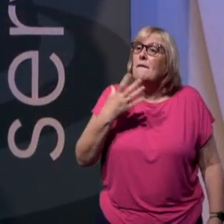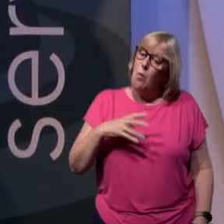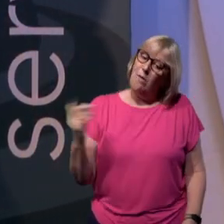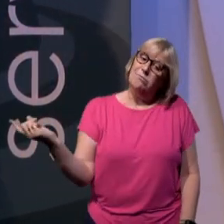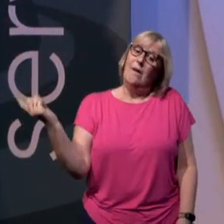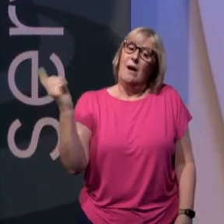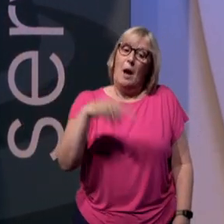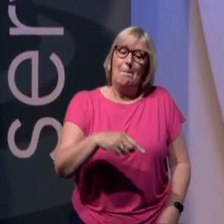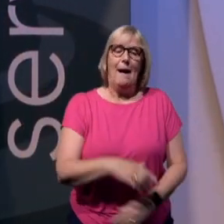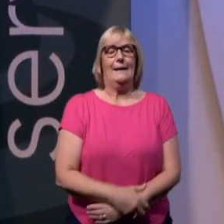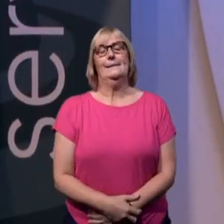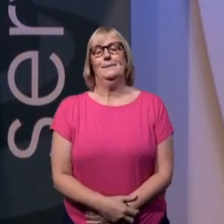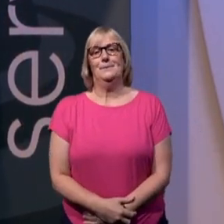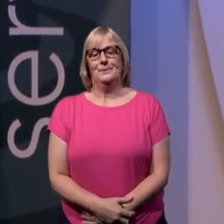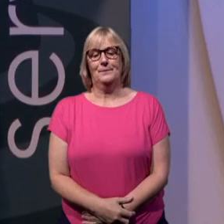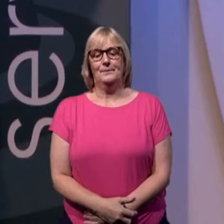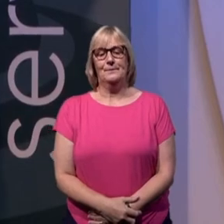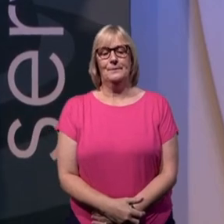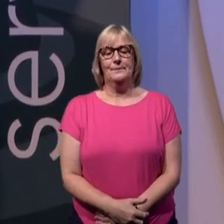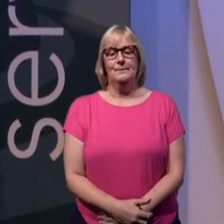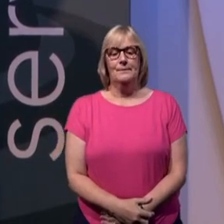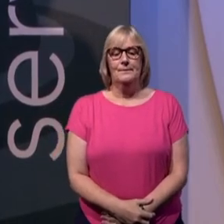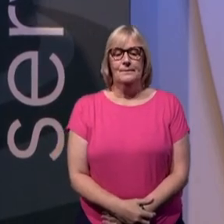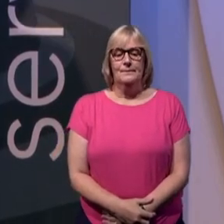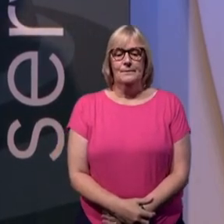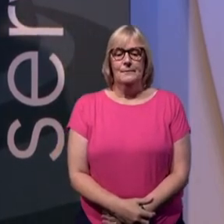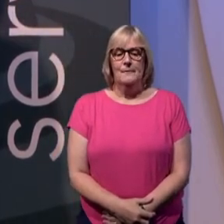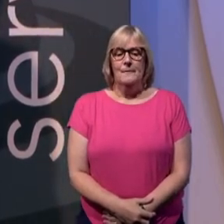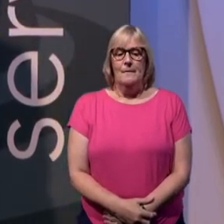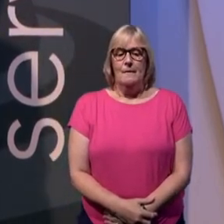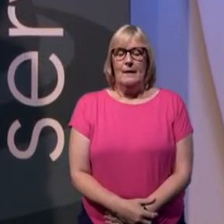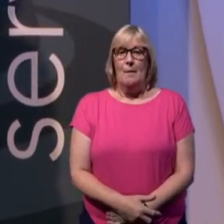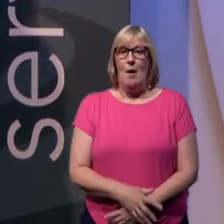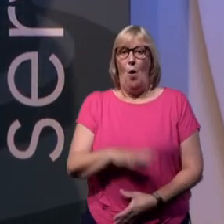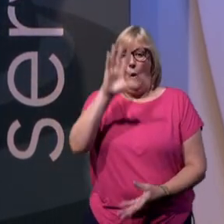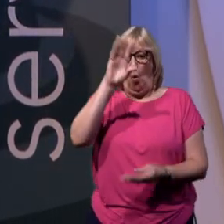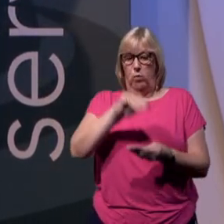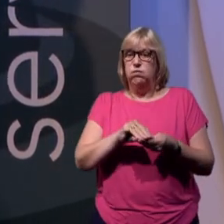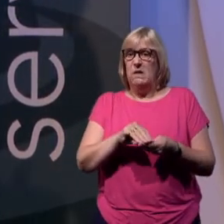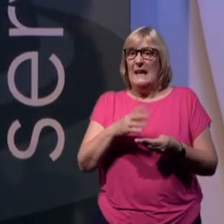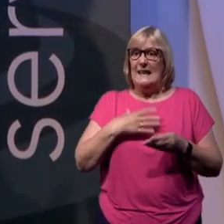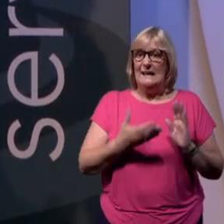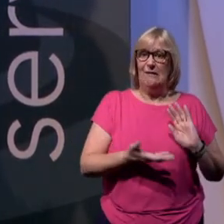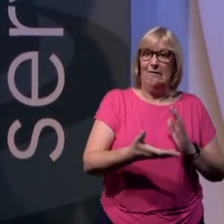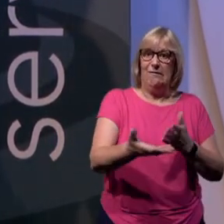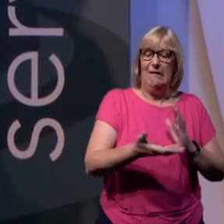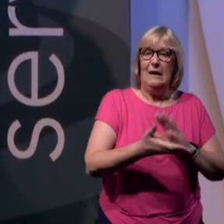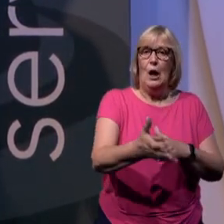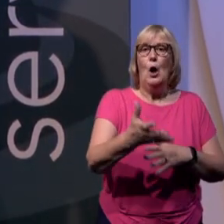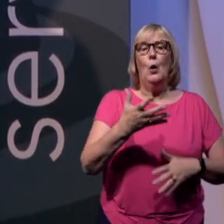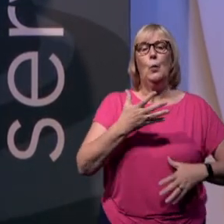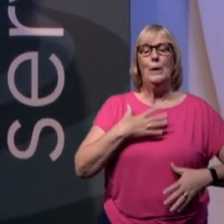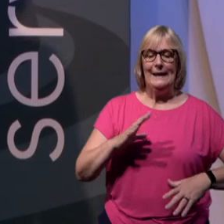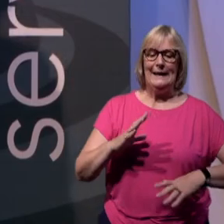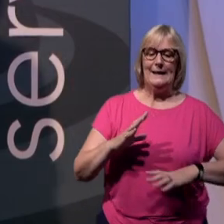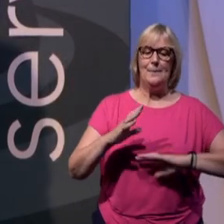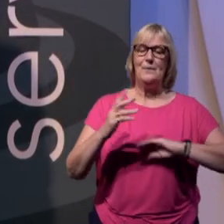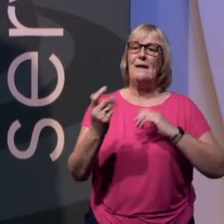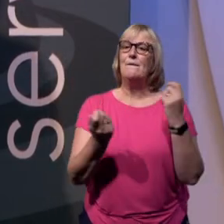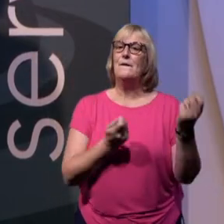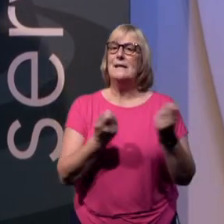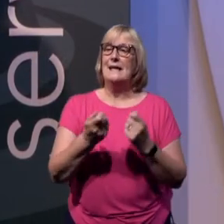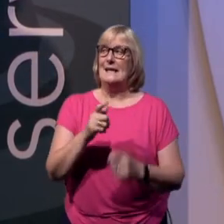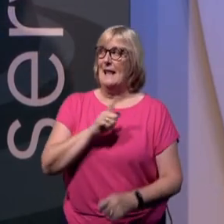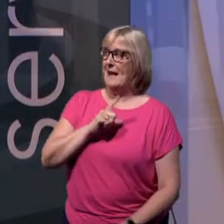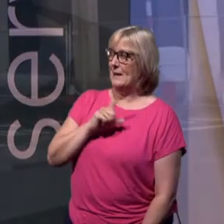with you and some of your friends. But of course, to deliver all those things, we need a facility, and that's where the pencil